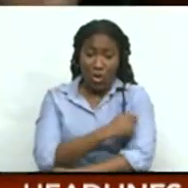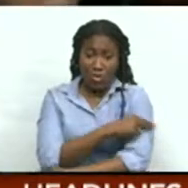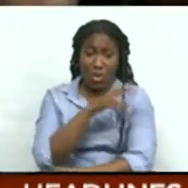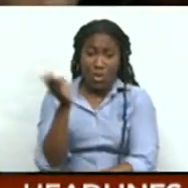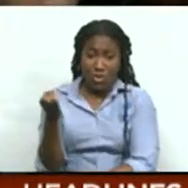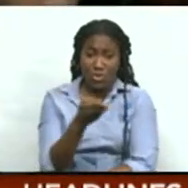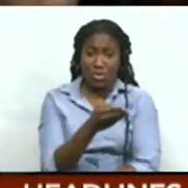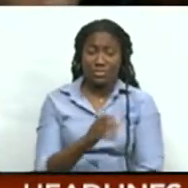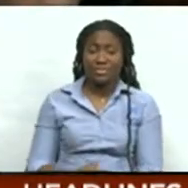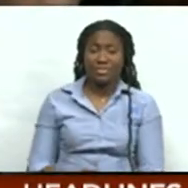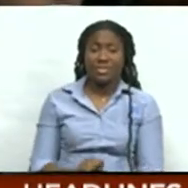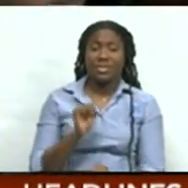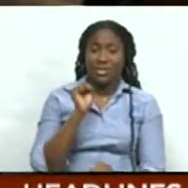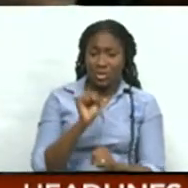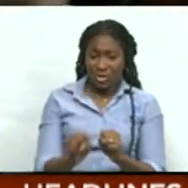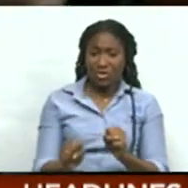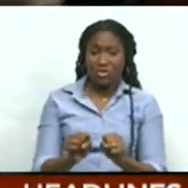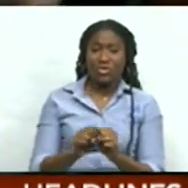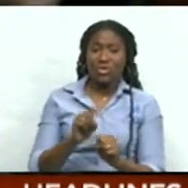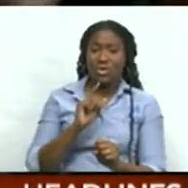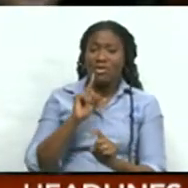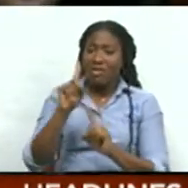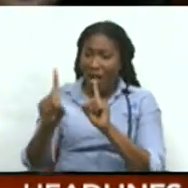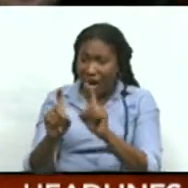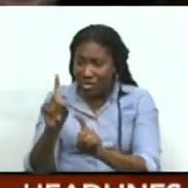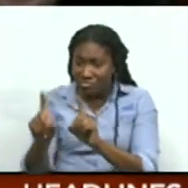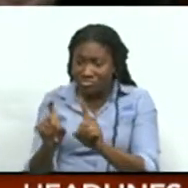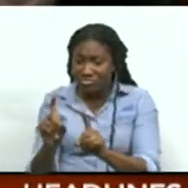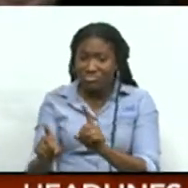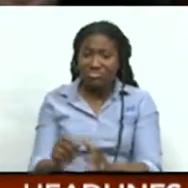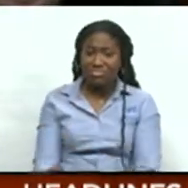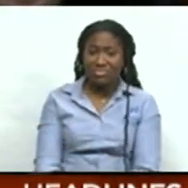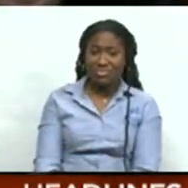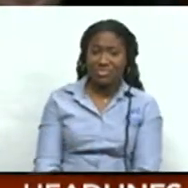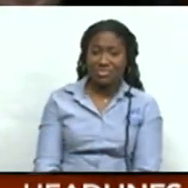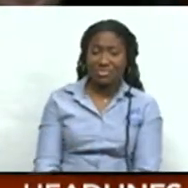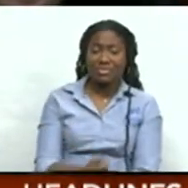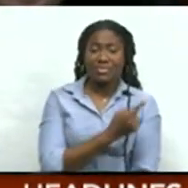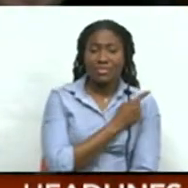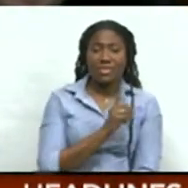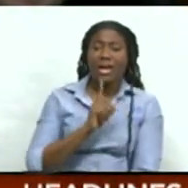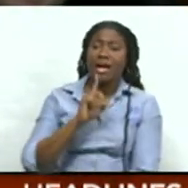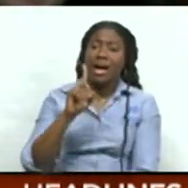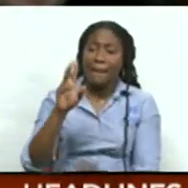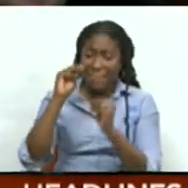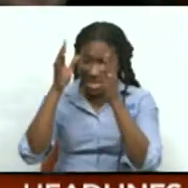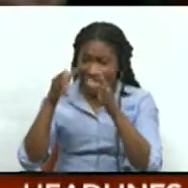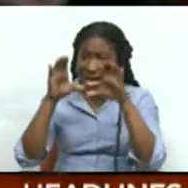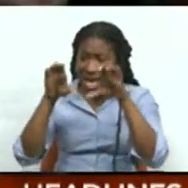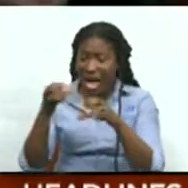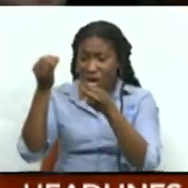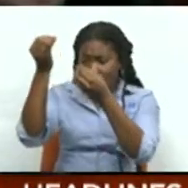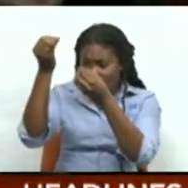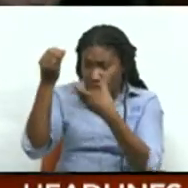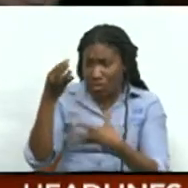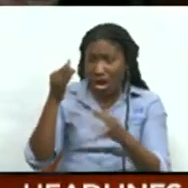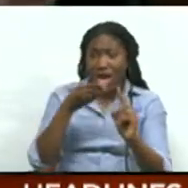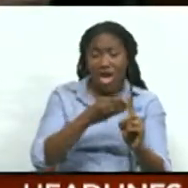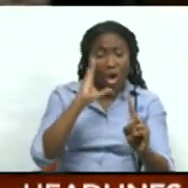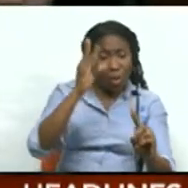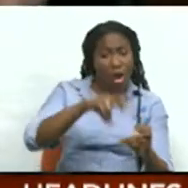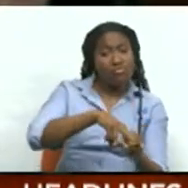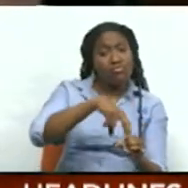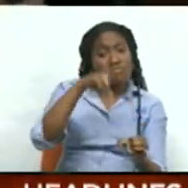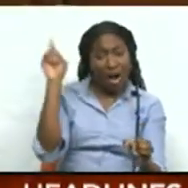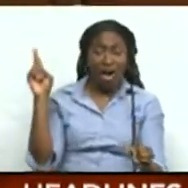not be constrained by the urgent question's time limit. Could the minister indicate whether his resignation on this matter is